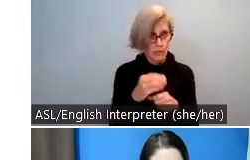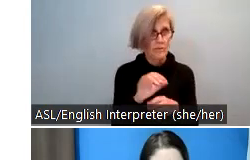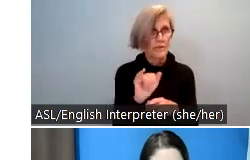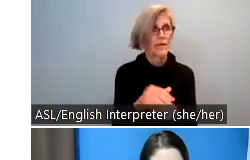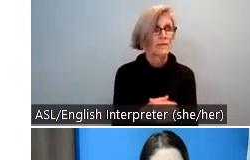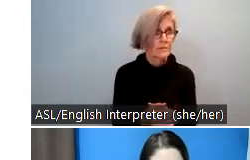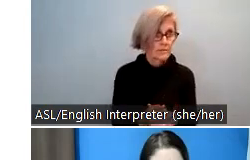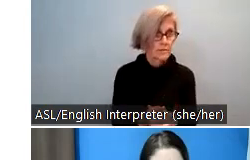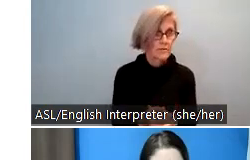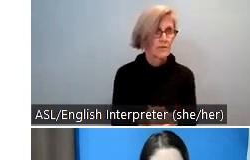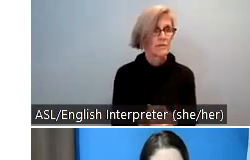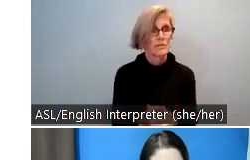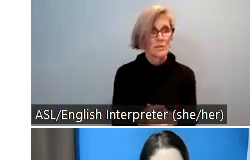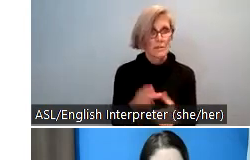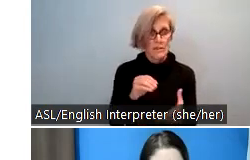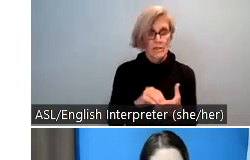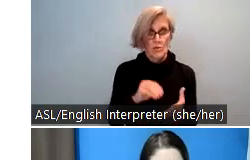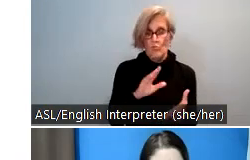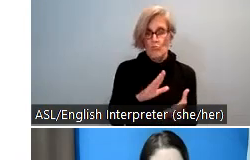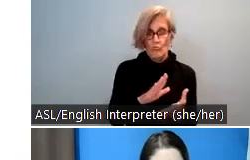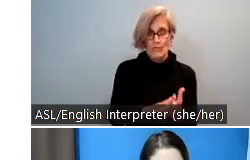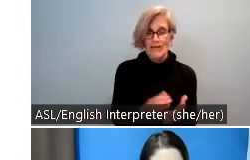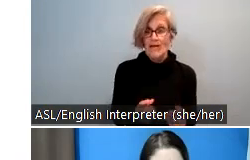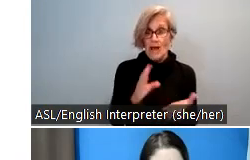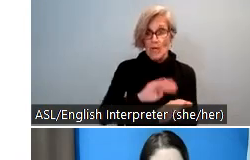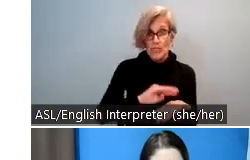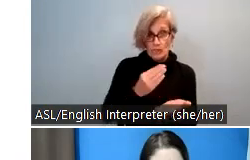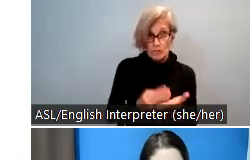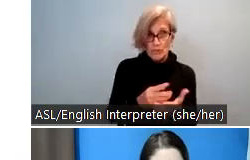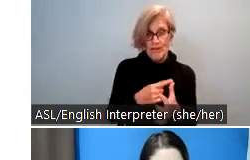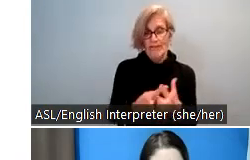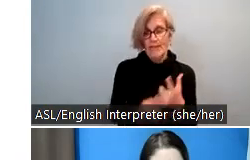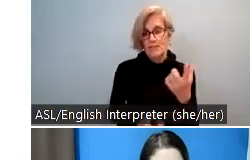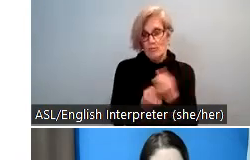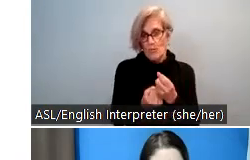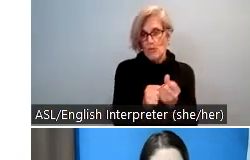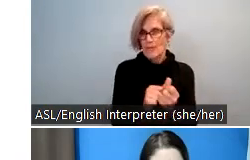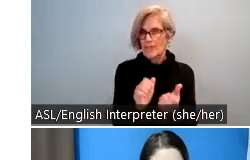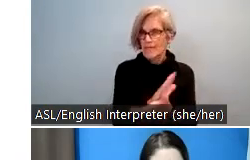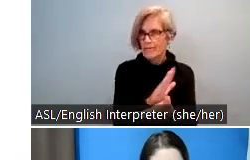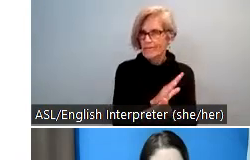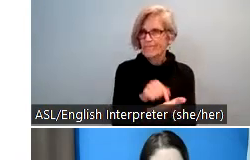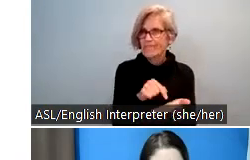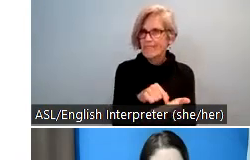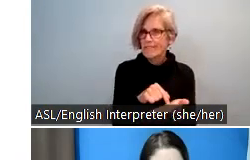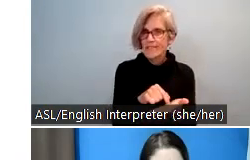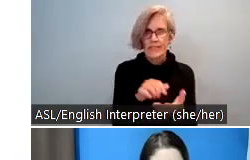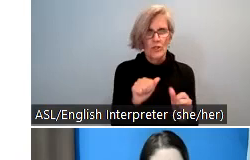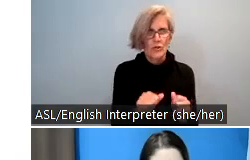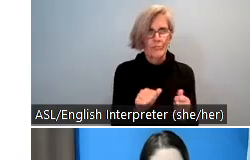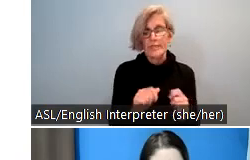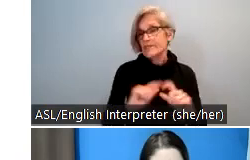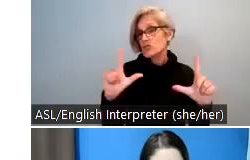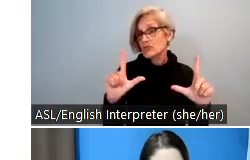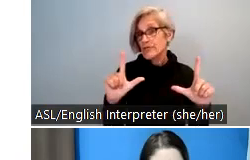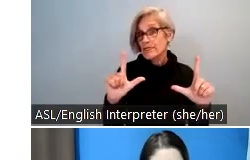Enter amounts for direct costs. You must support these costs with documentation. And that documentation can be a screenshot of